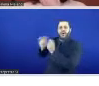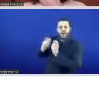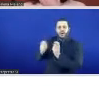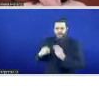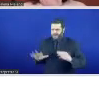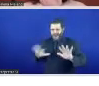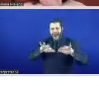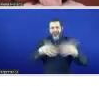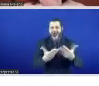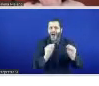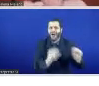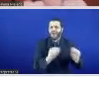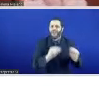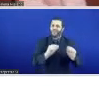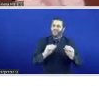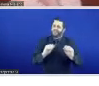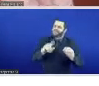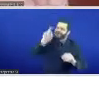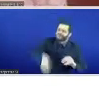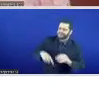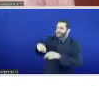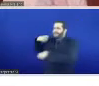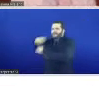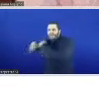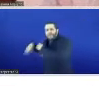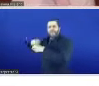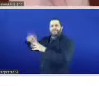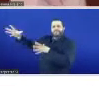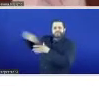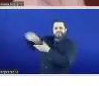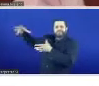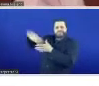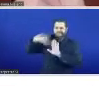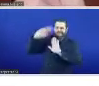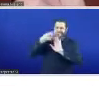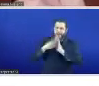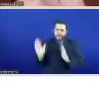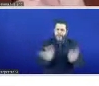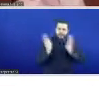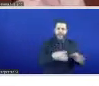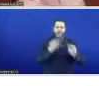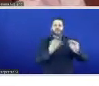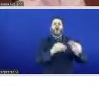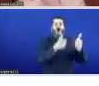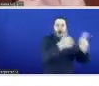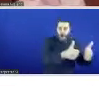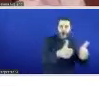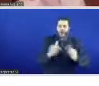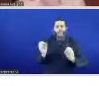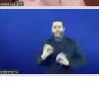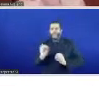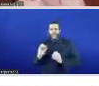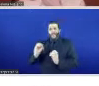these are women's jobs, pay equity. If you look at what we pay for what kind of work,